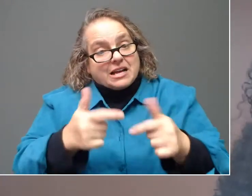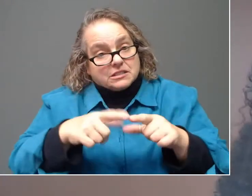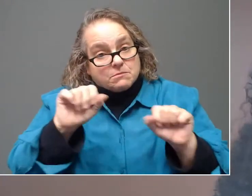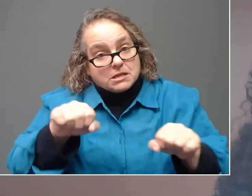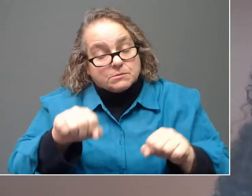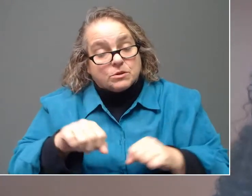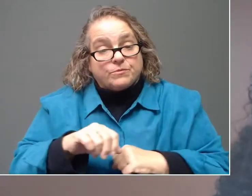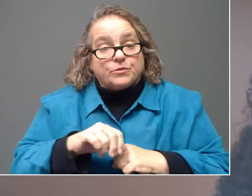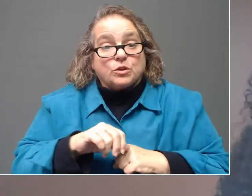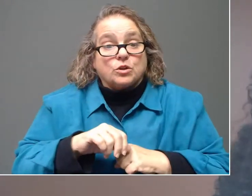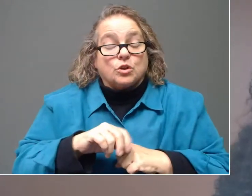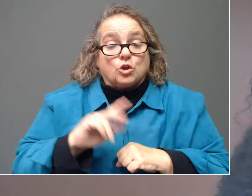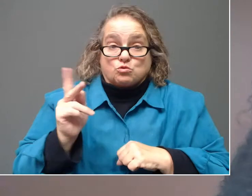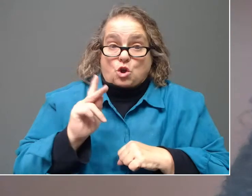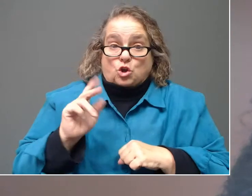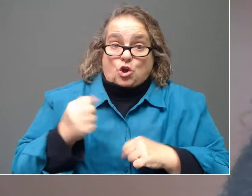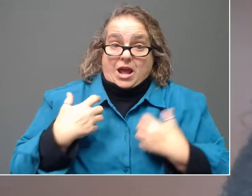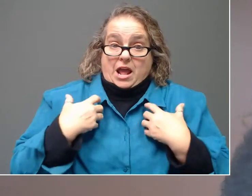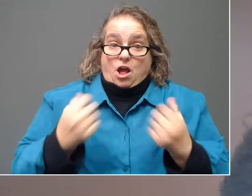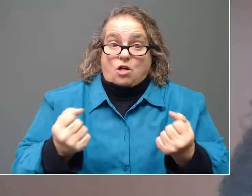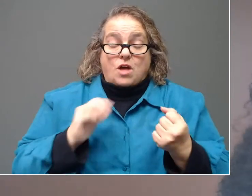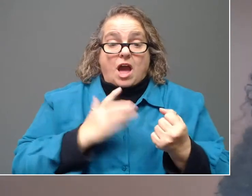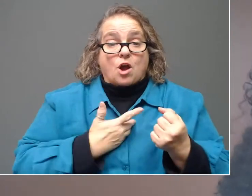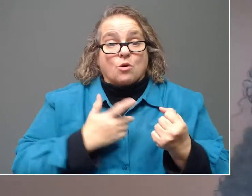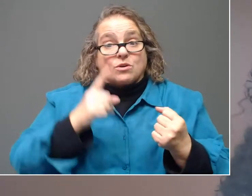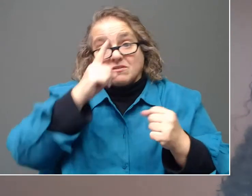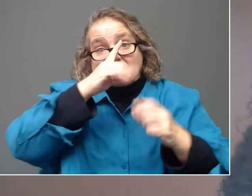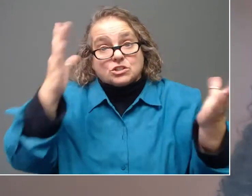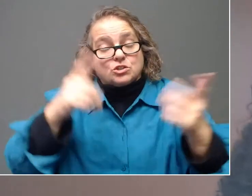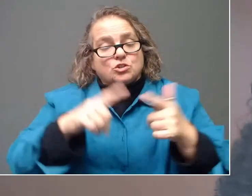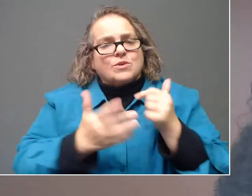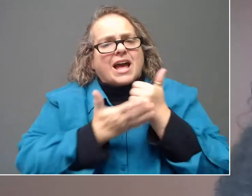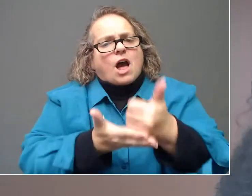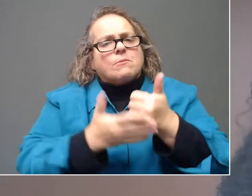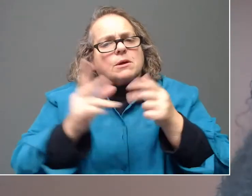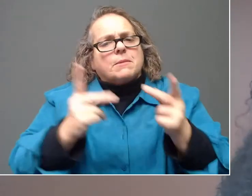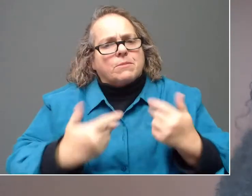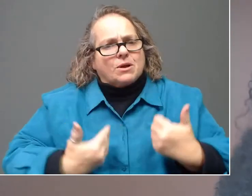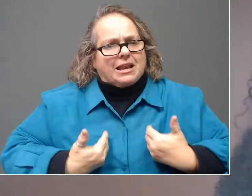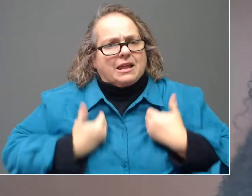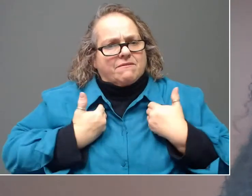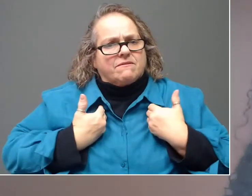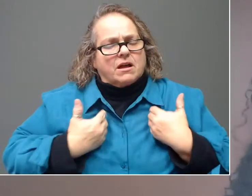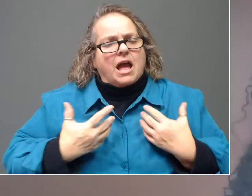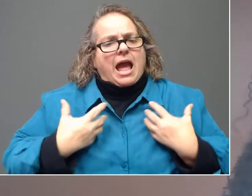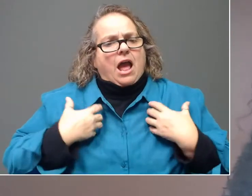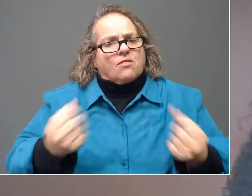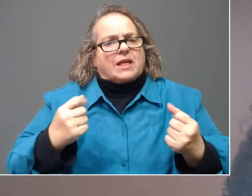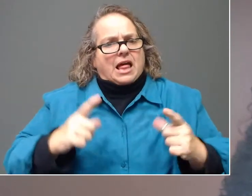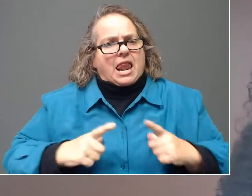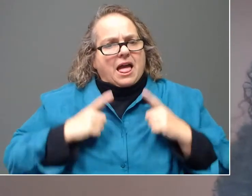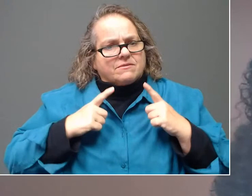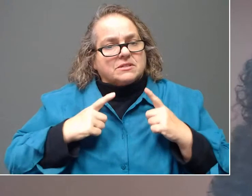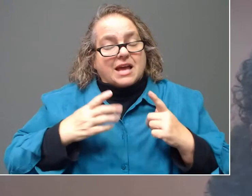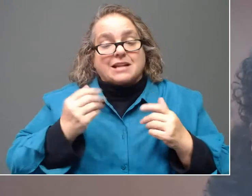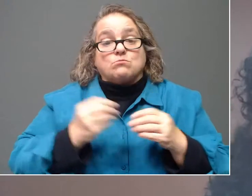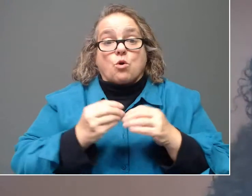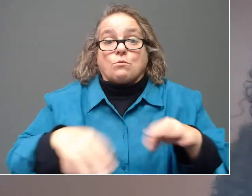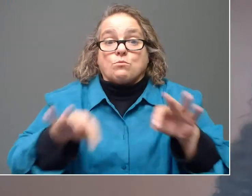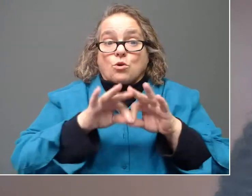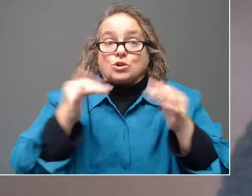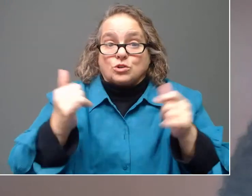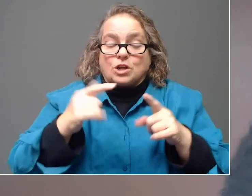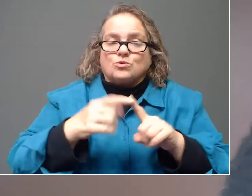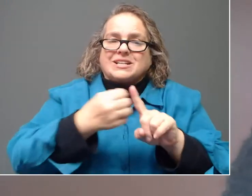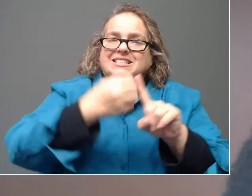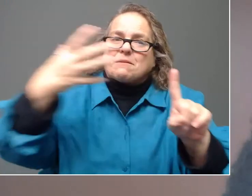vision is to help people live healthier lives, and it's never been more important than today for us to continue to expand the access to vaccinations